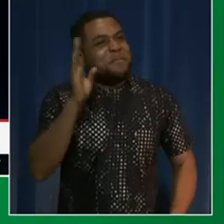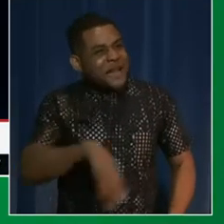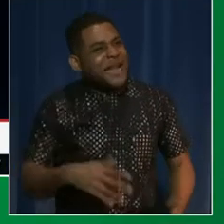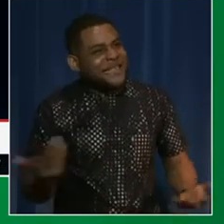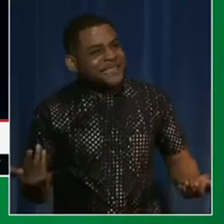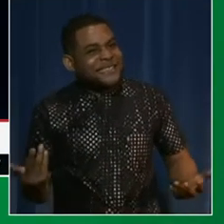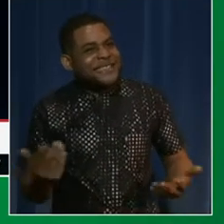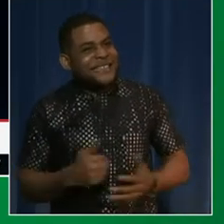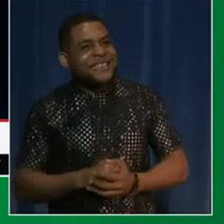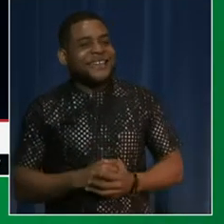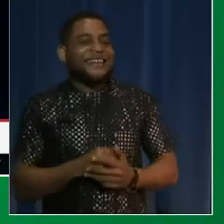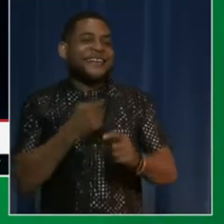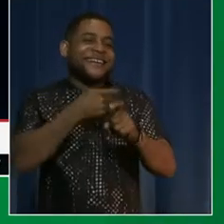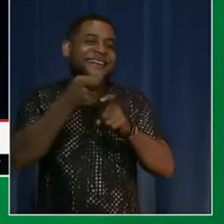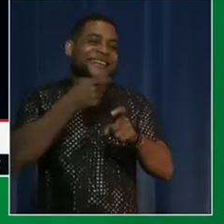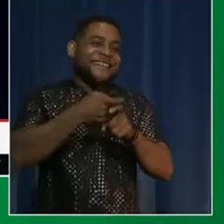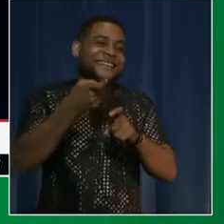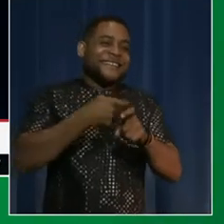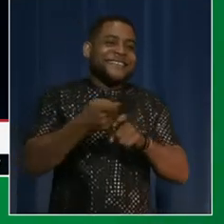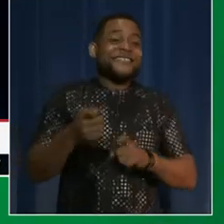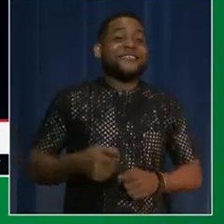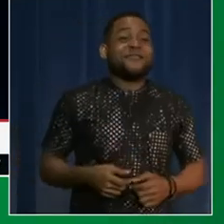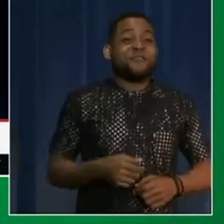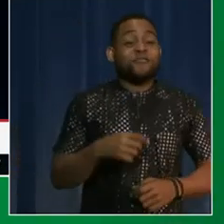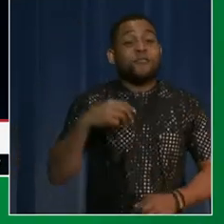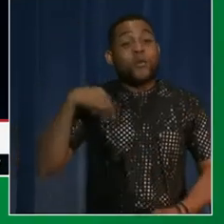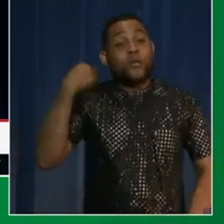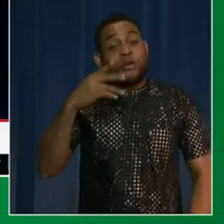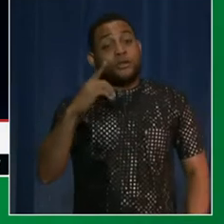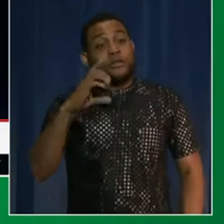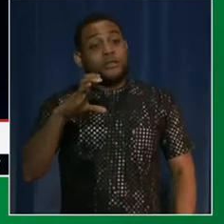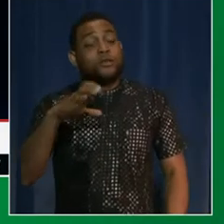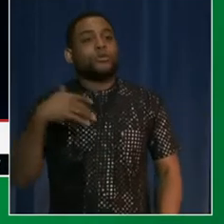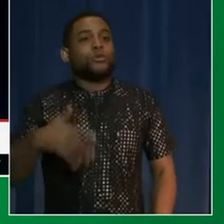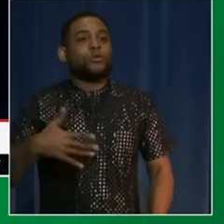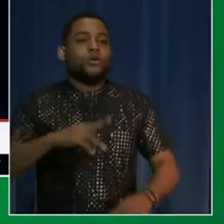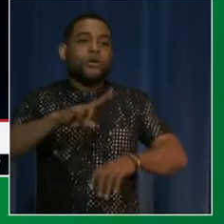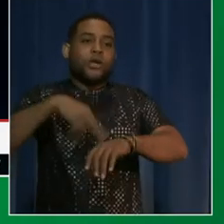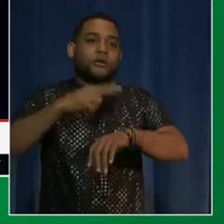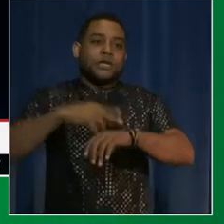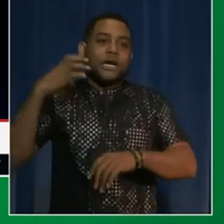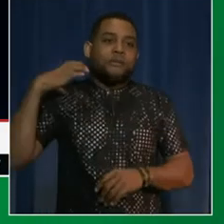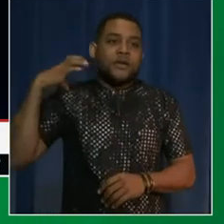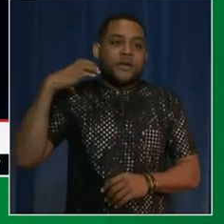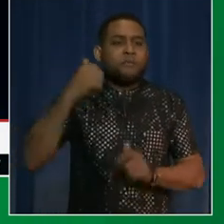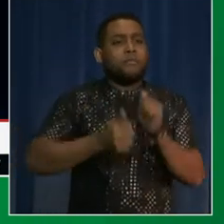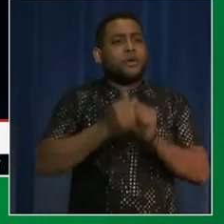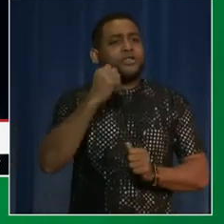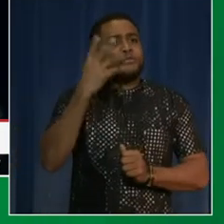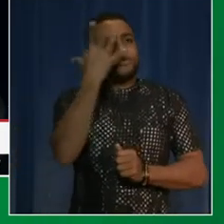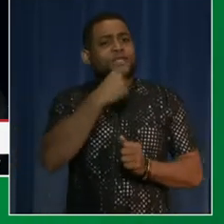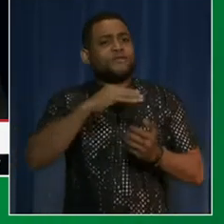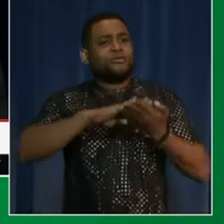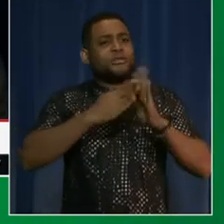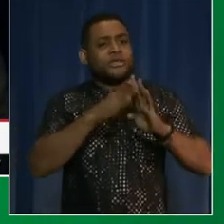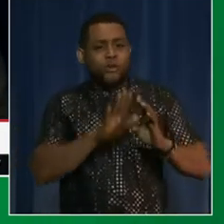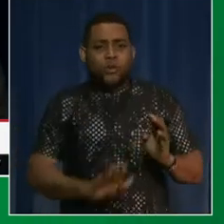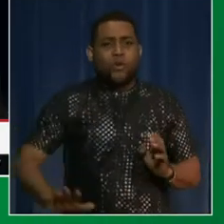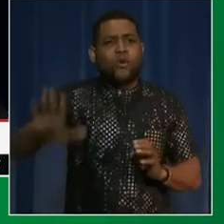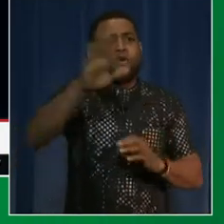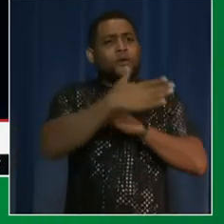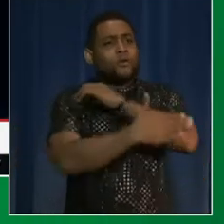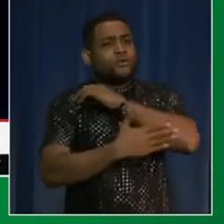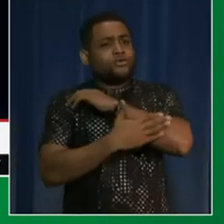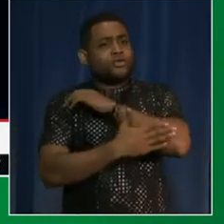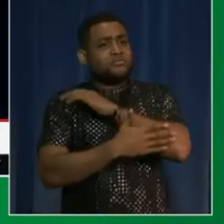Washington, D.C. is the nation's capital, the most beautiful city in the entire country. All the agencies gathered here are working